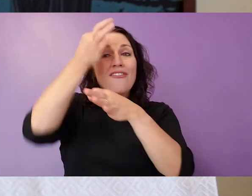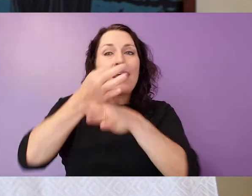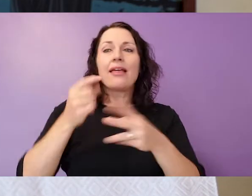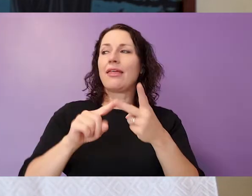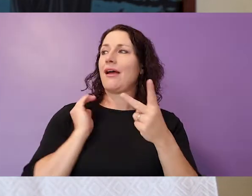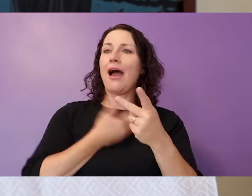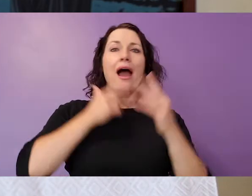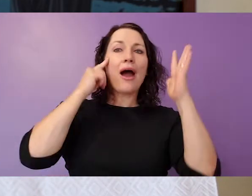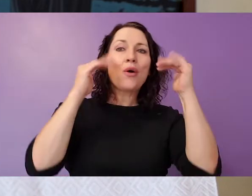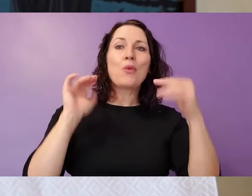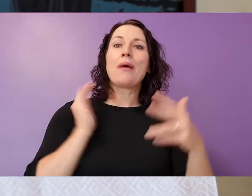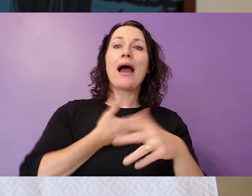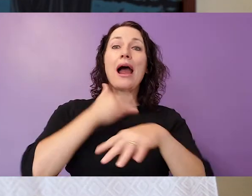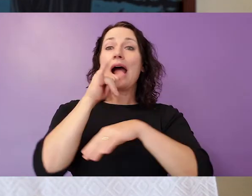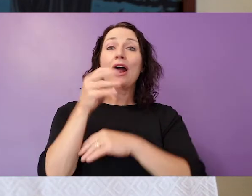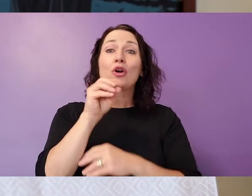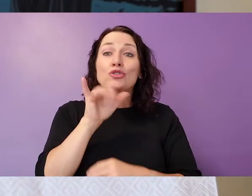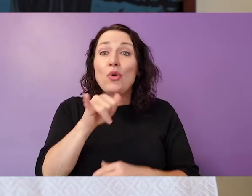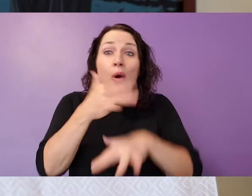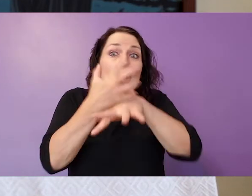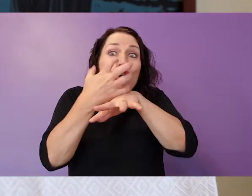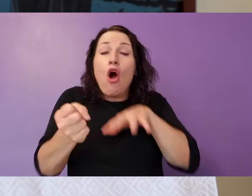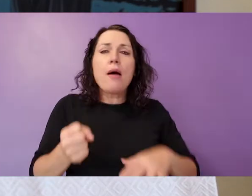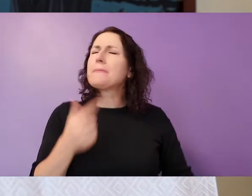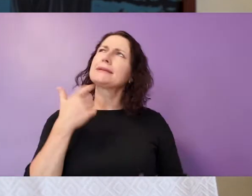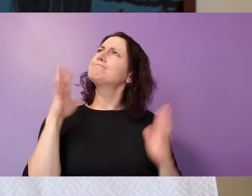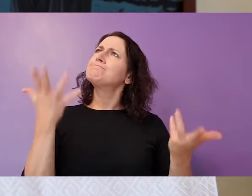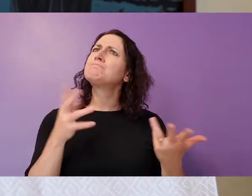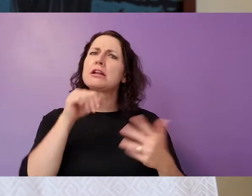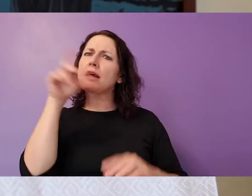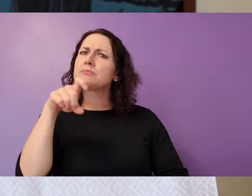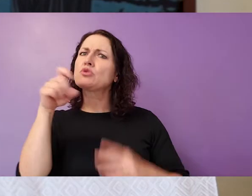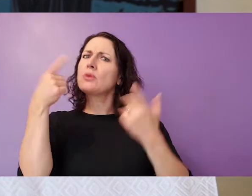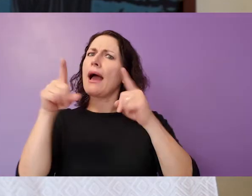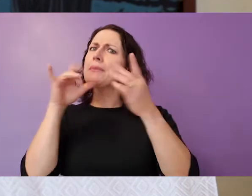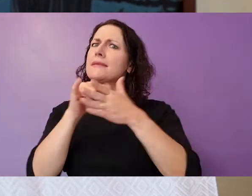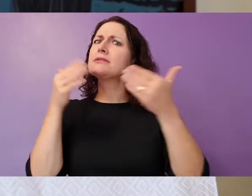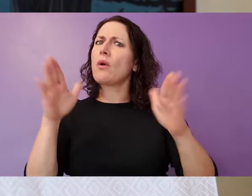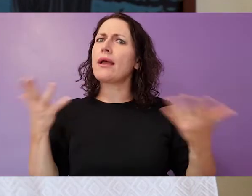and our joy because it's not supposed to be.